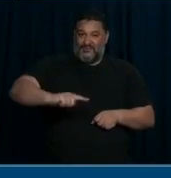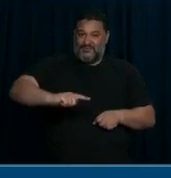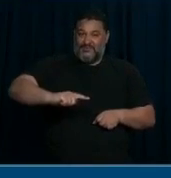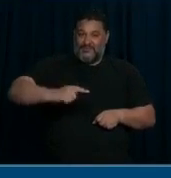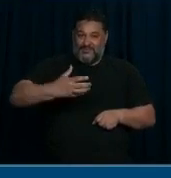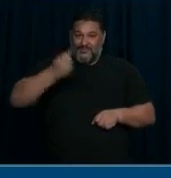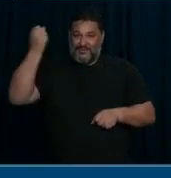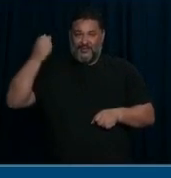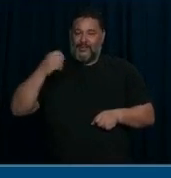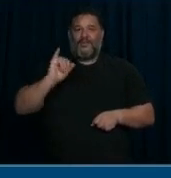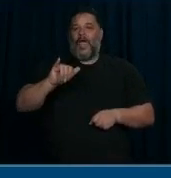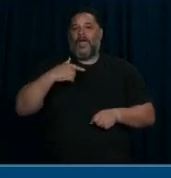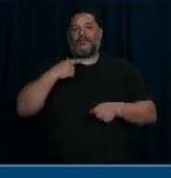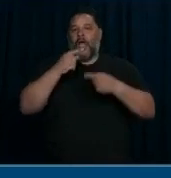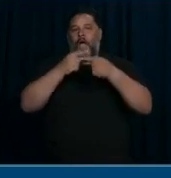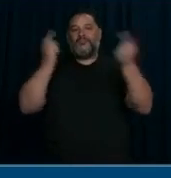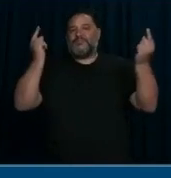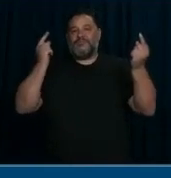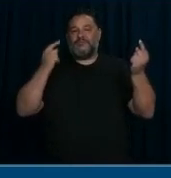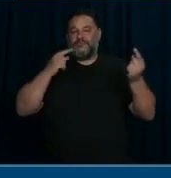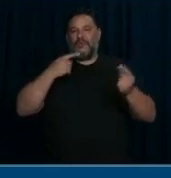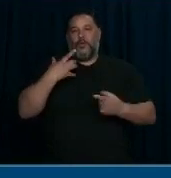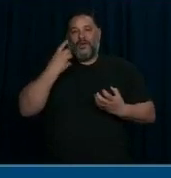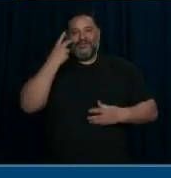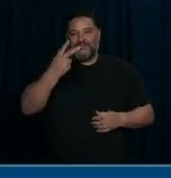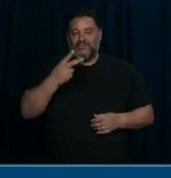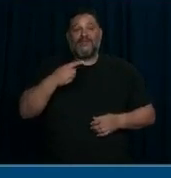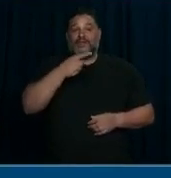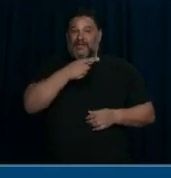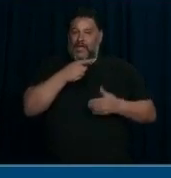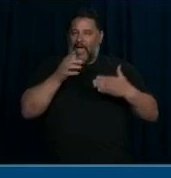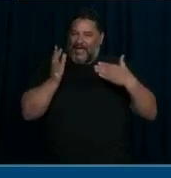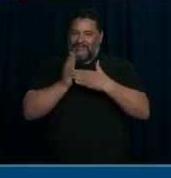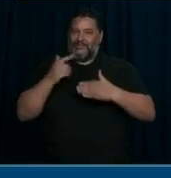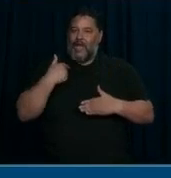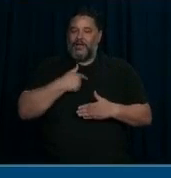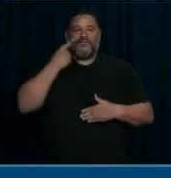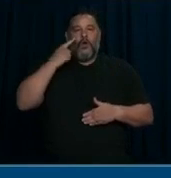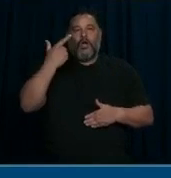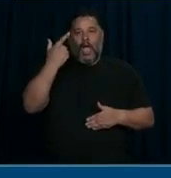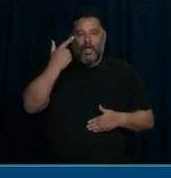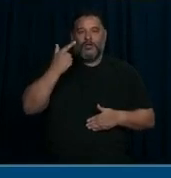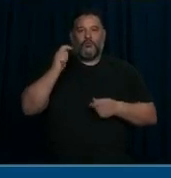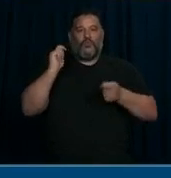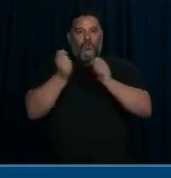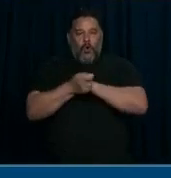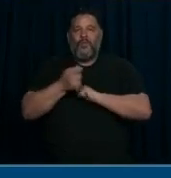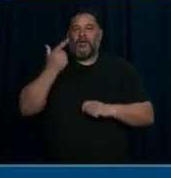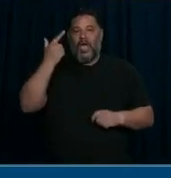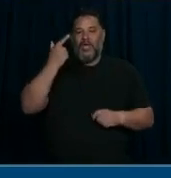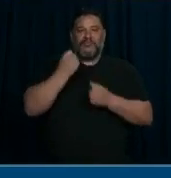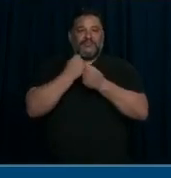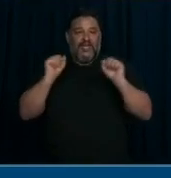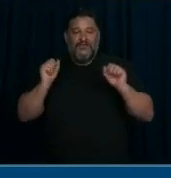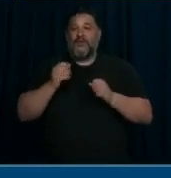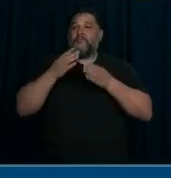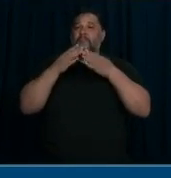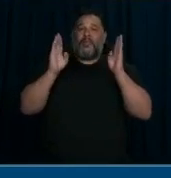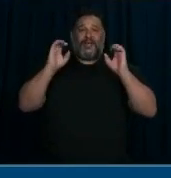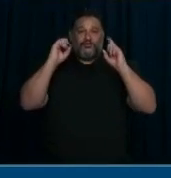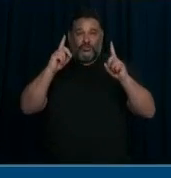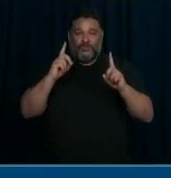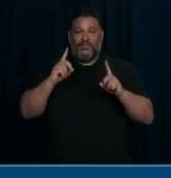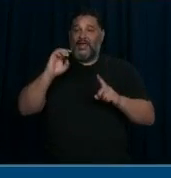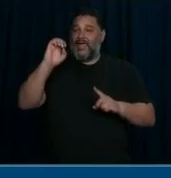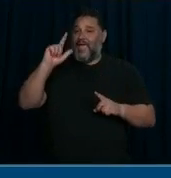of what I want to be seeing. David Schweikert is against us on gun reform, on gun safety, on public education.